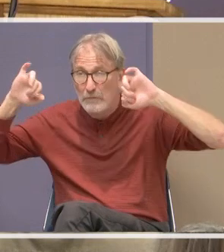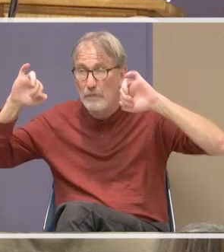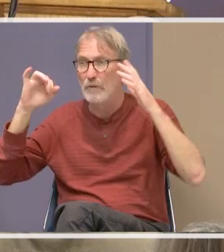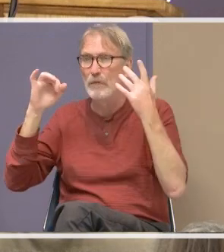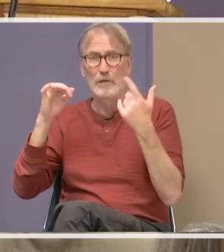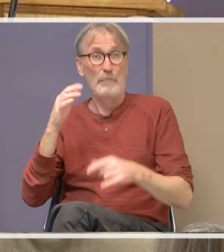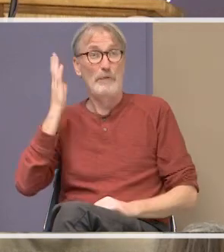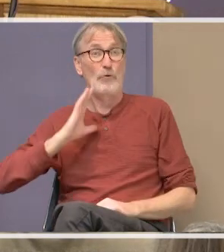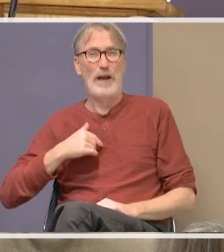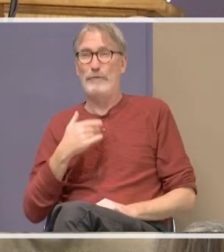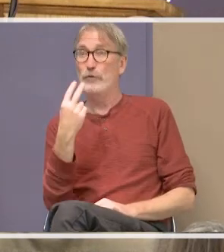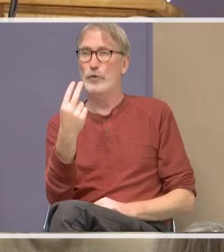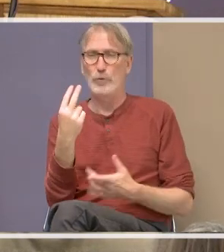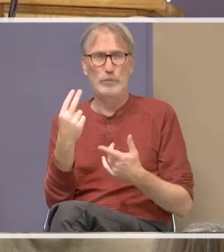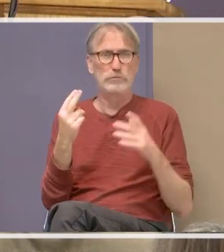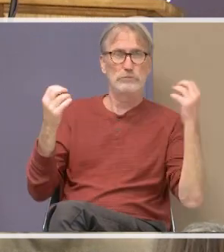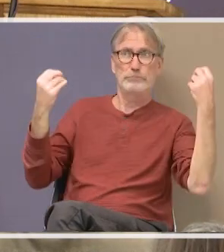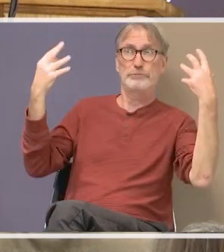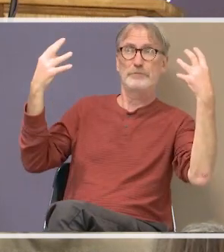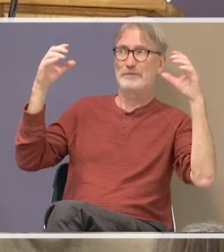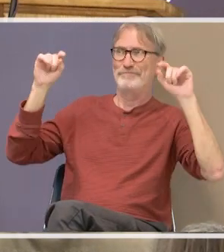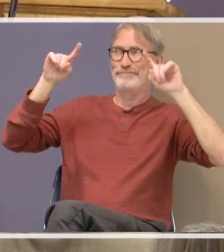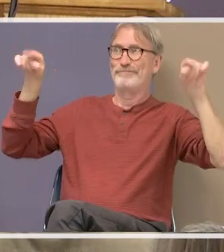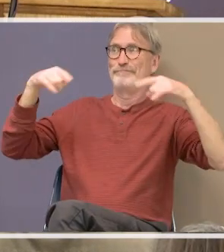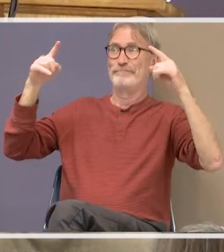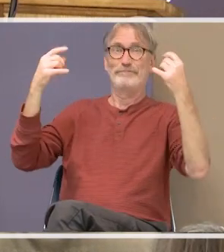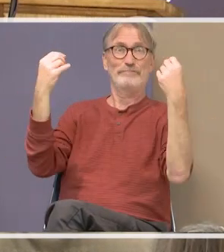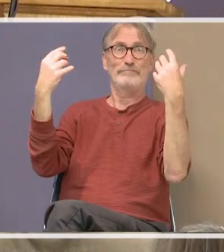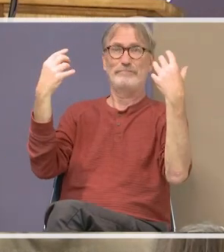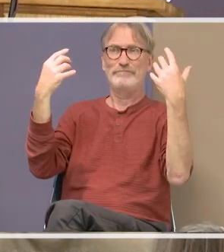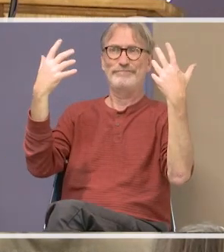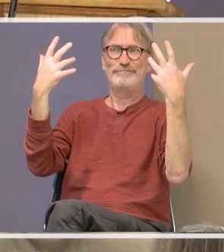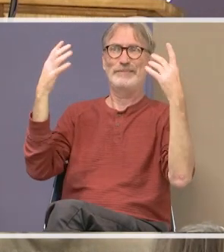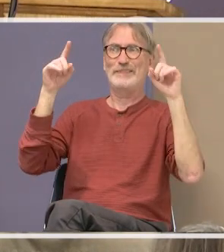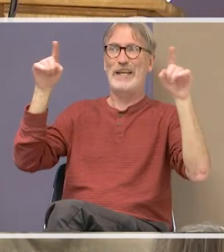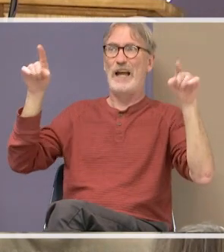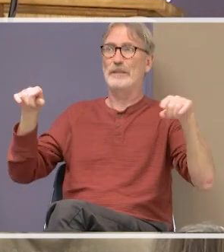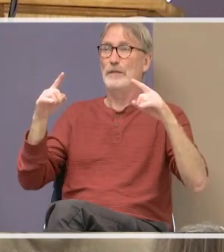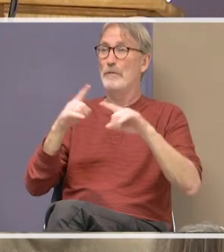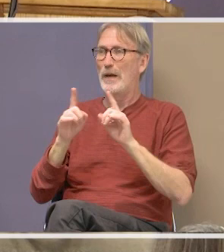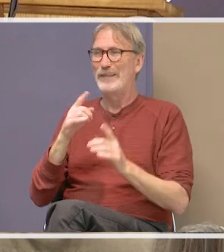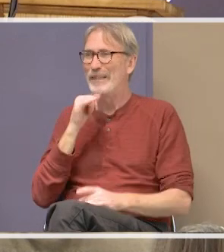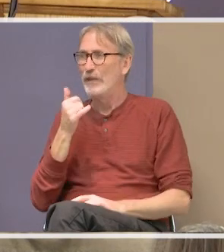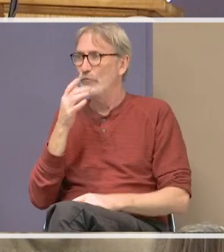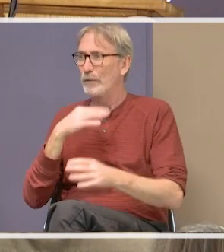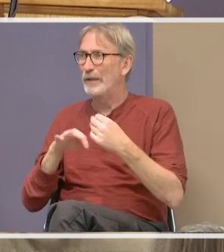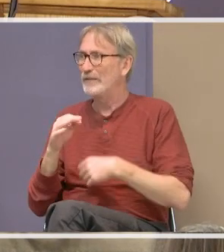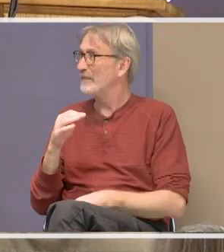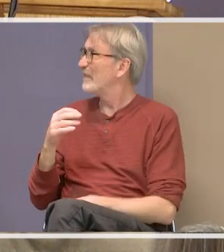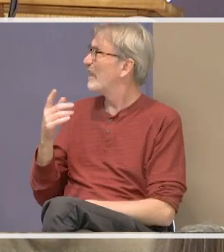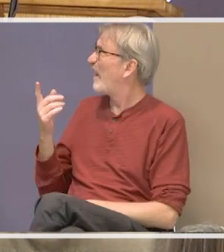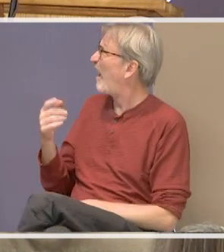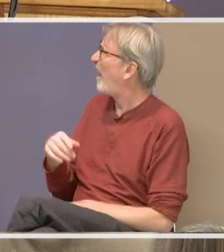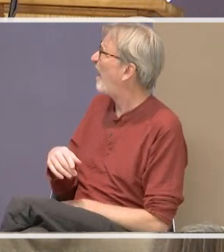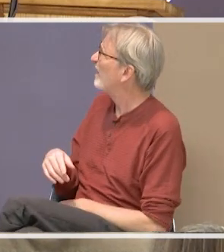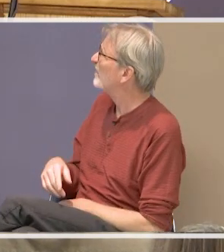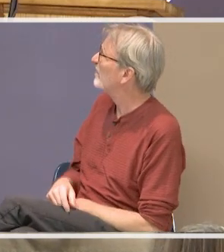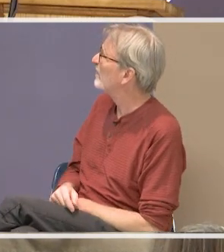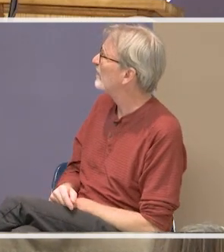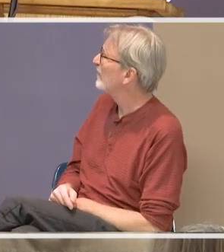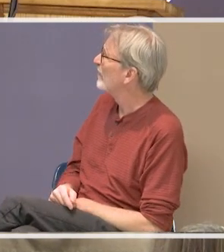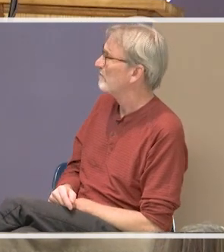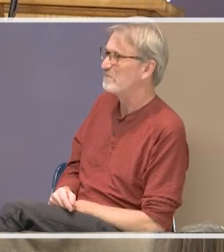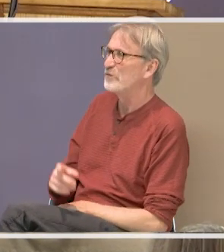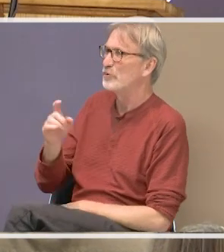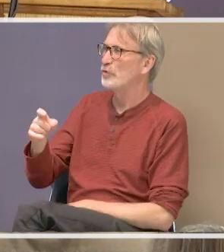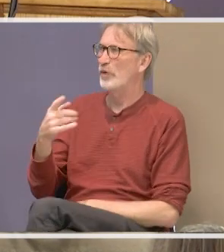2 do not enter signs there when the street was repaired, when the pole was replaced. They didn't put a big red do not enter on the left. It could